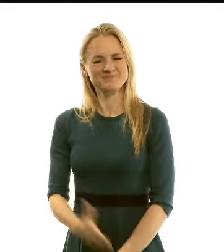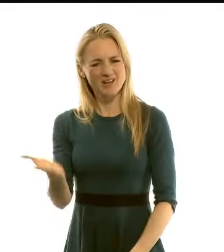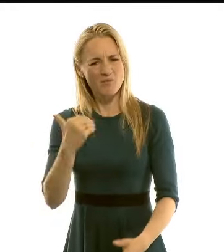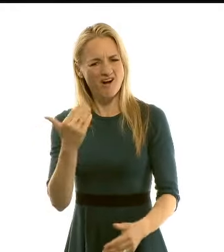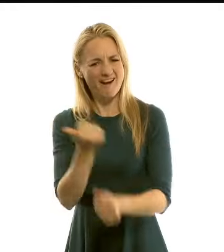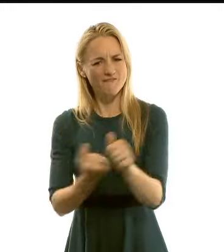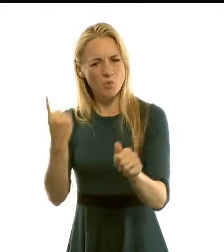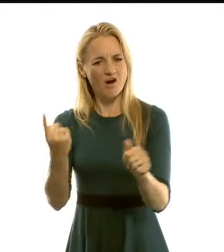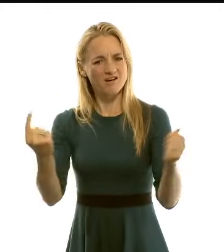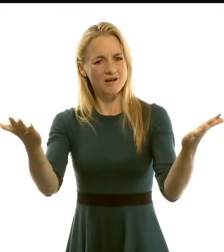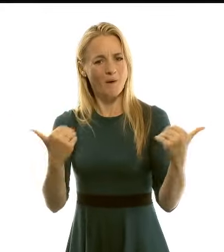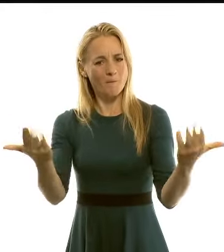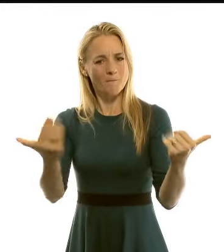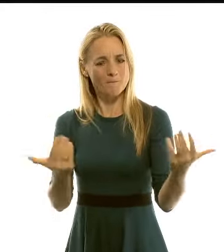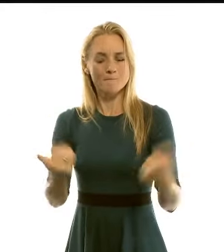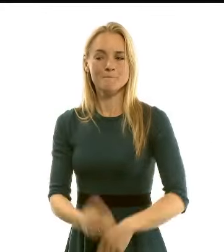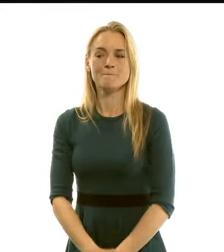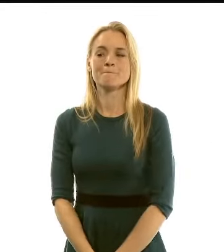Yay.